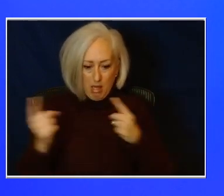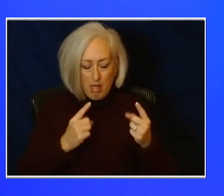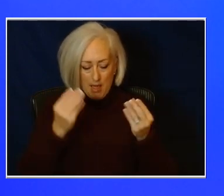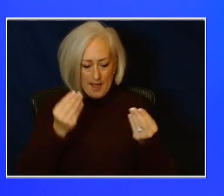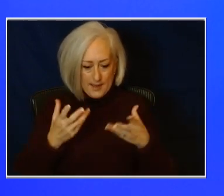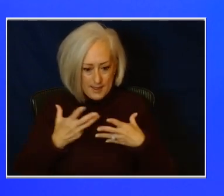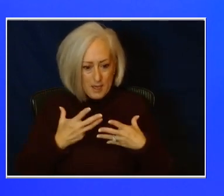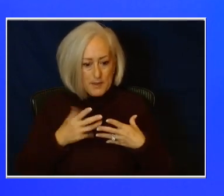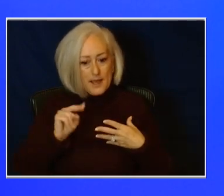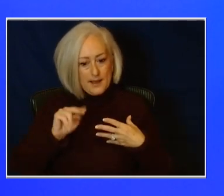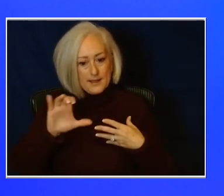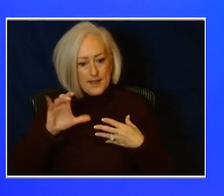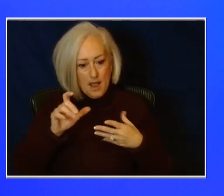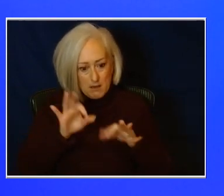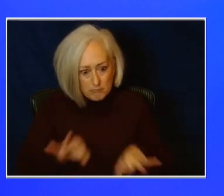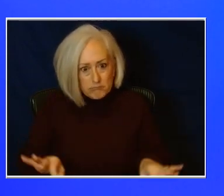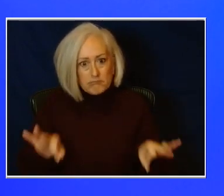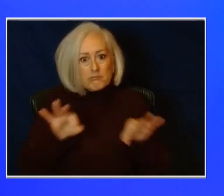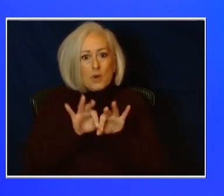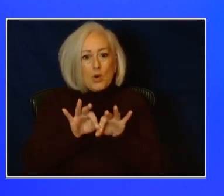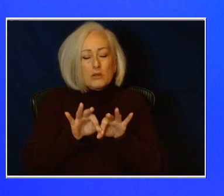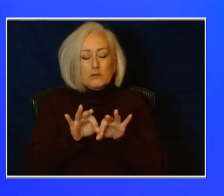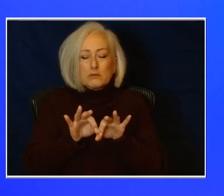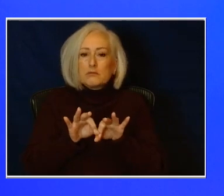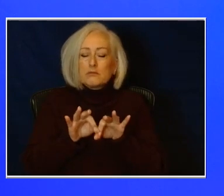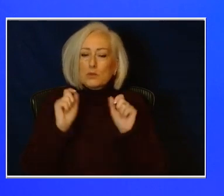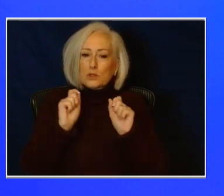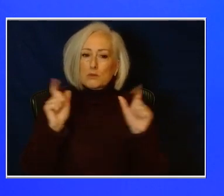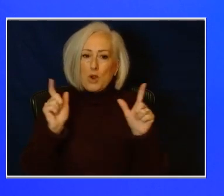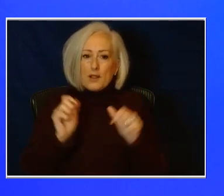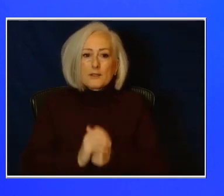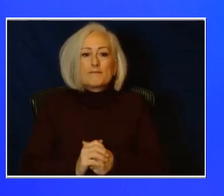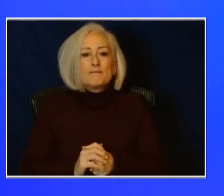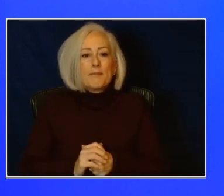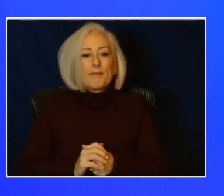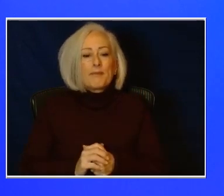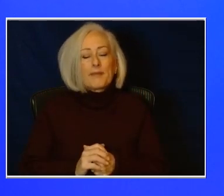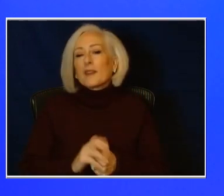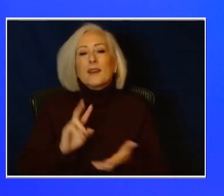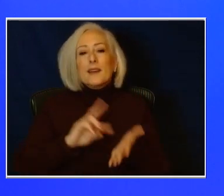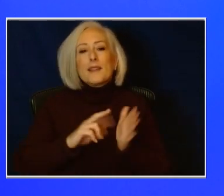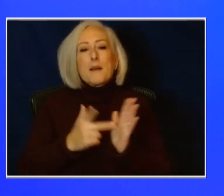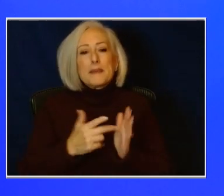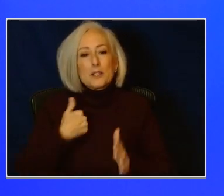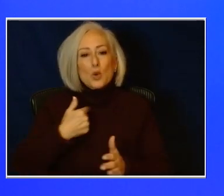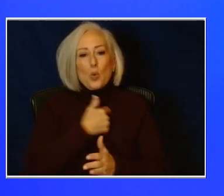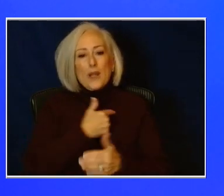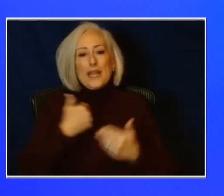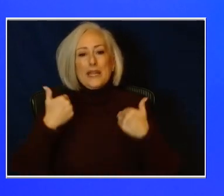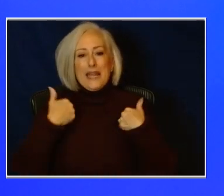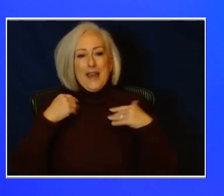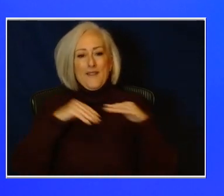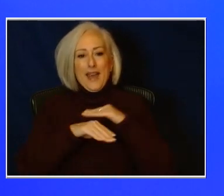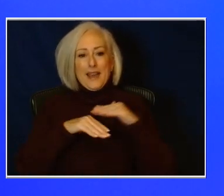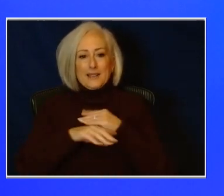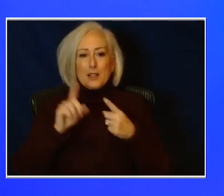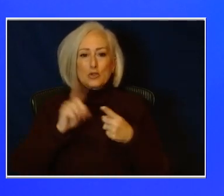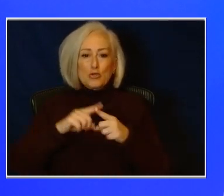me. And it essentially means that we have access to the best of the best,